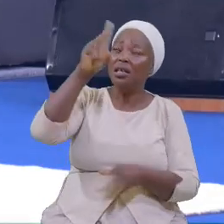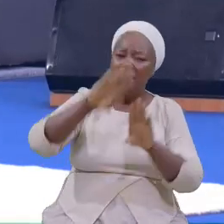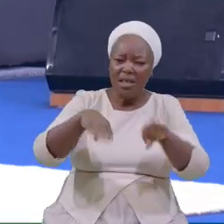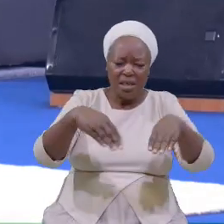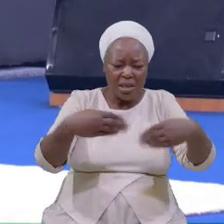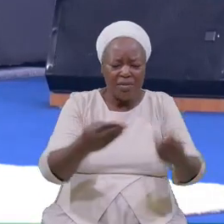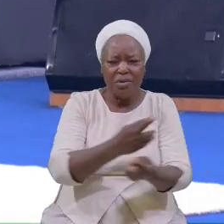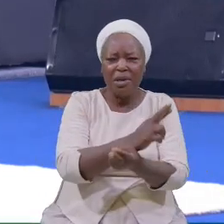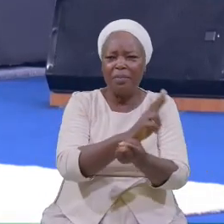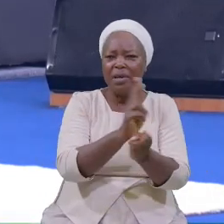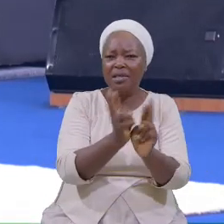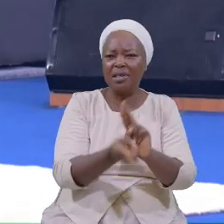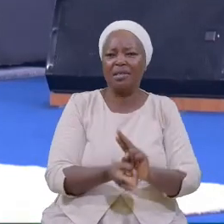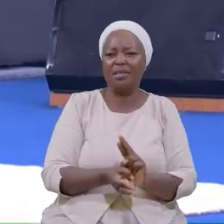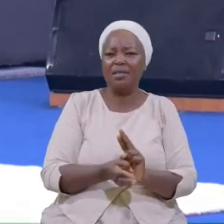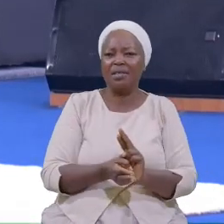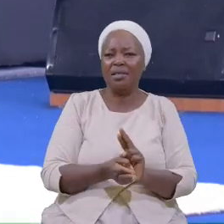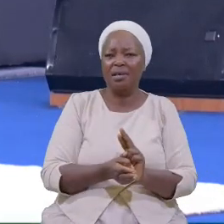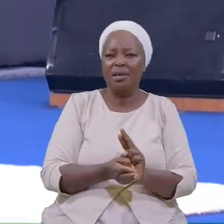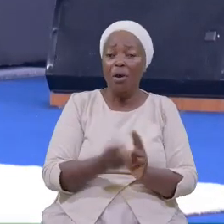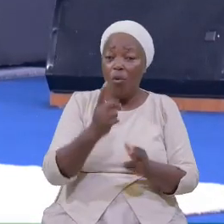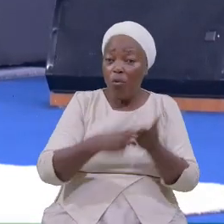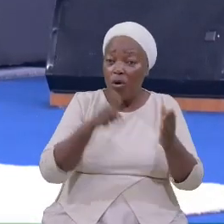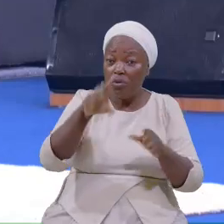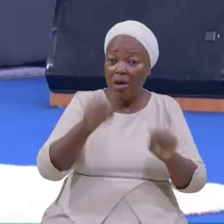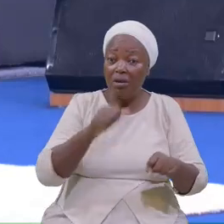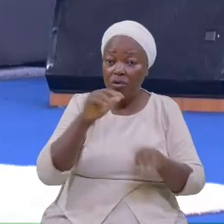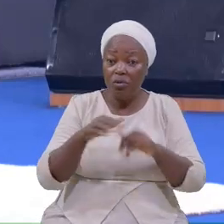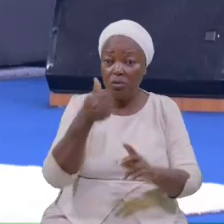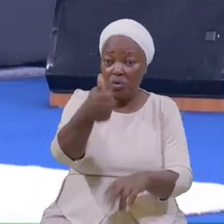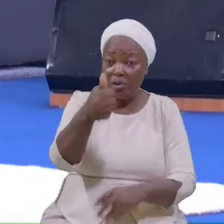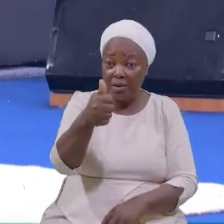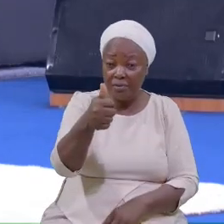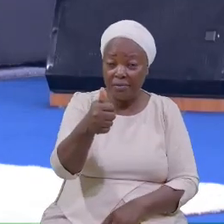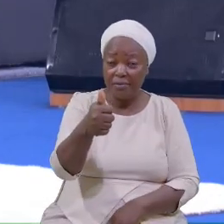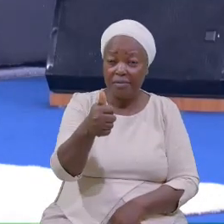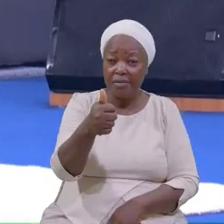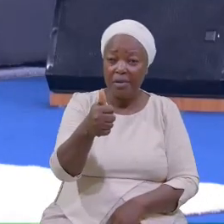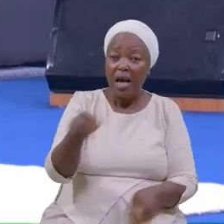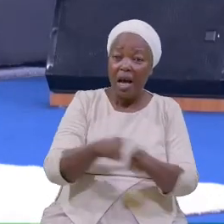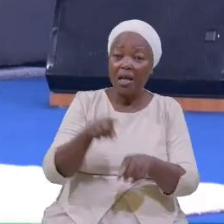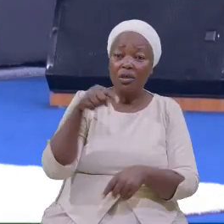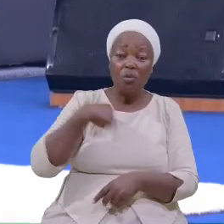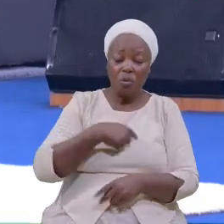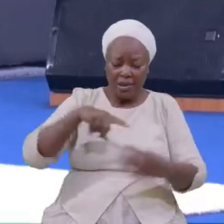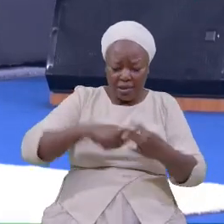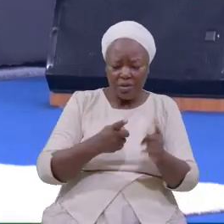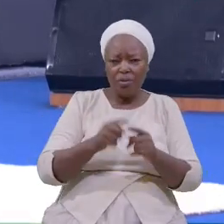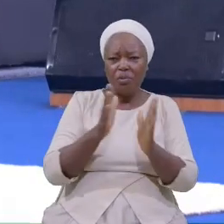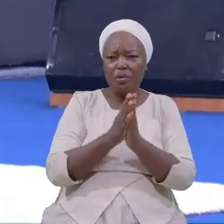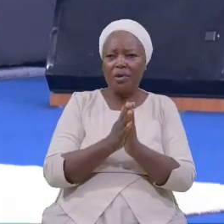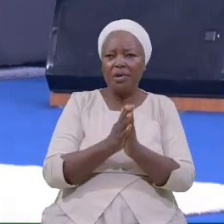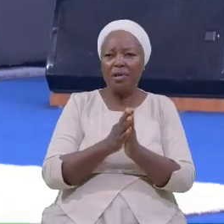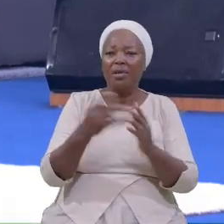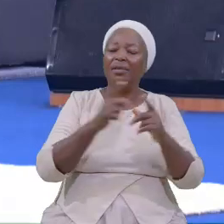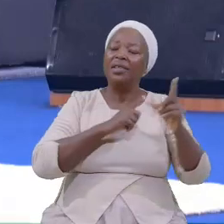repentance. What you cannot do by yourself, as we begin to pray, the